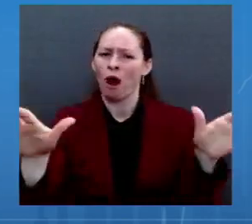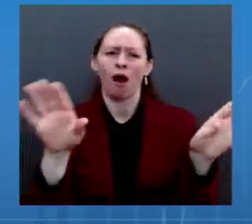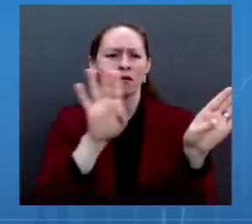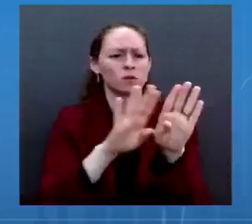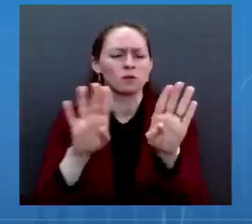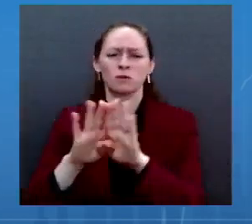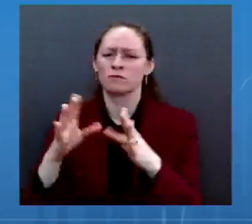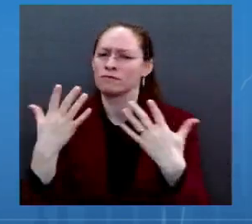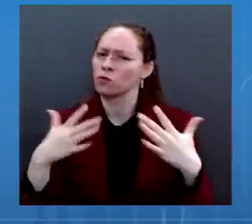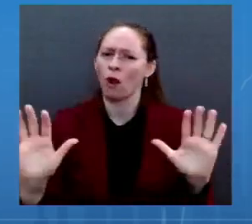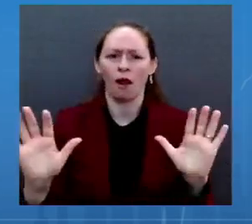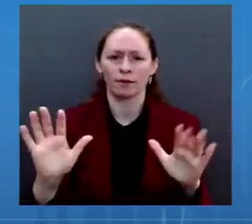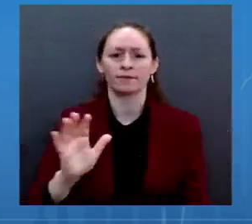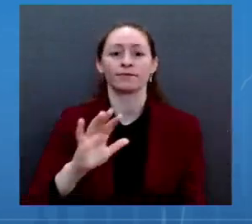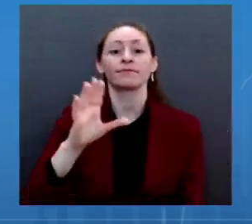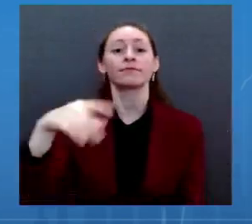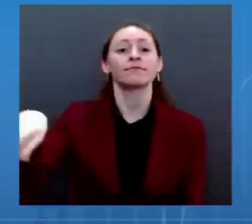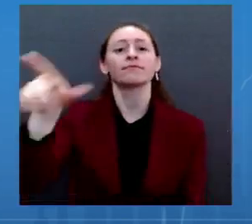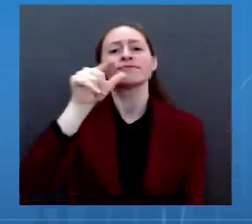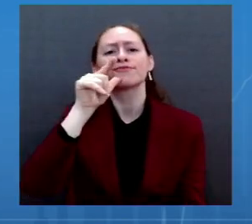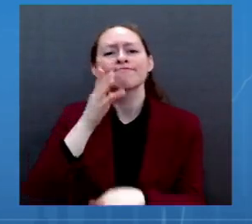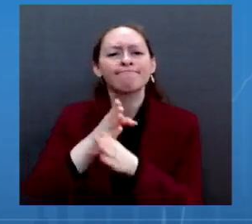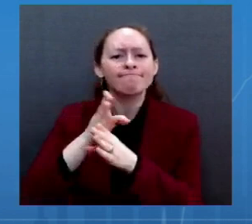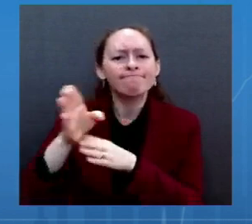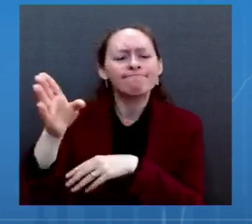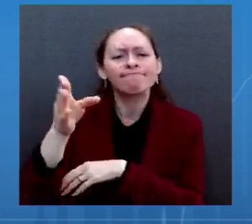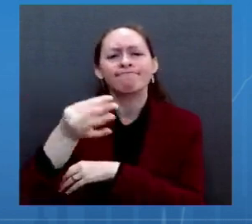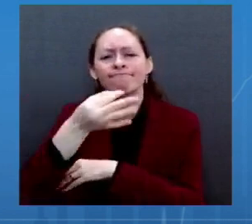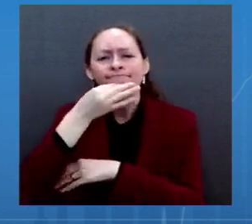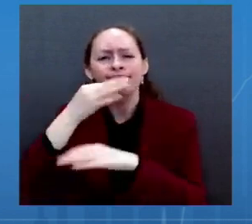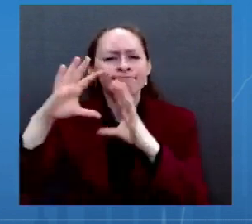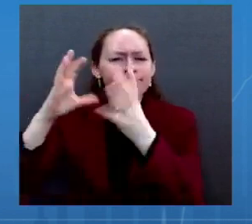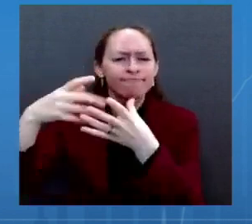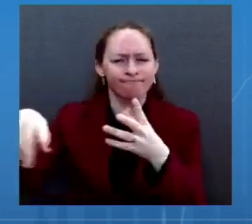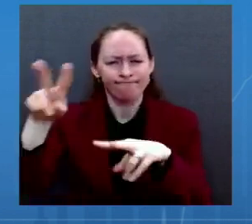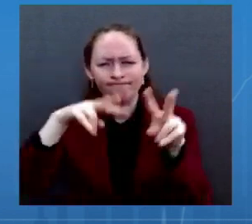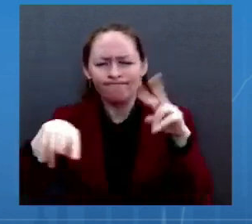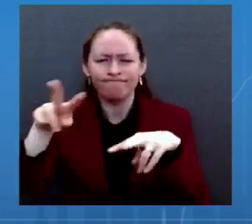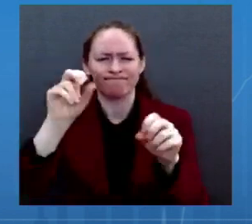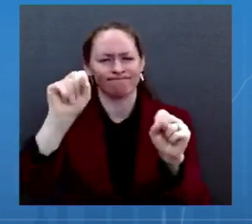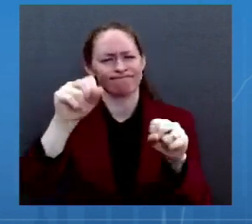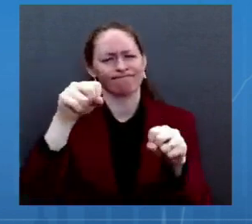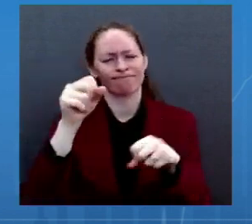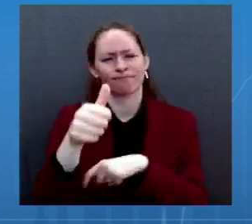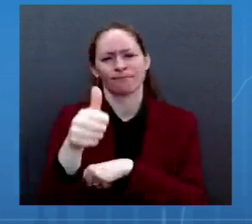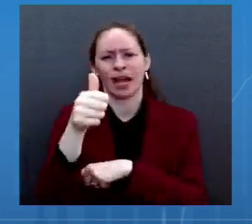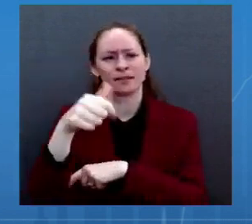And the President couldn't be clearer. Schools in this country should remain open.